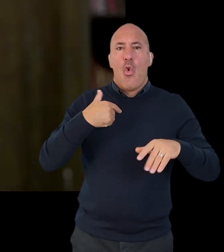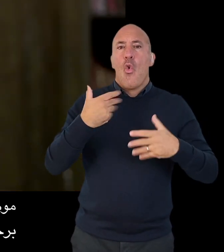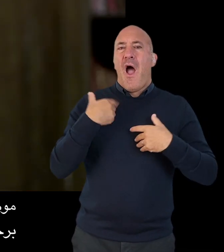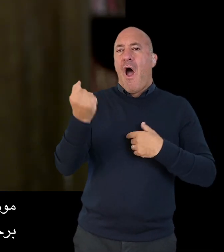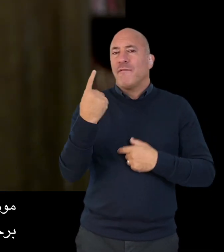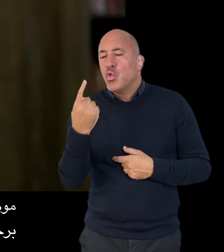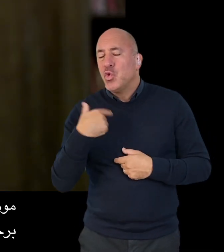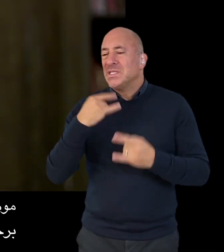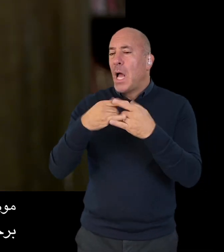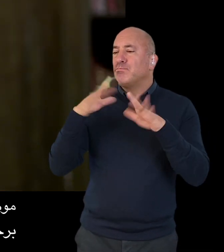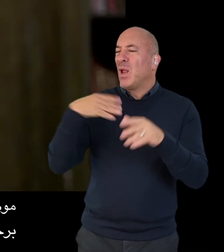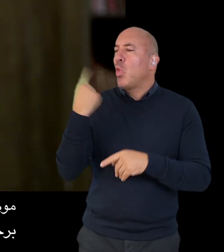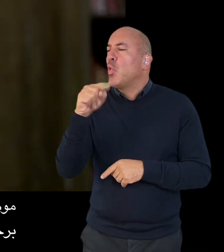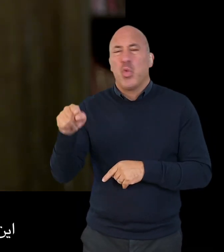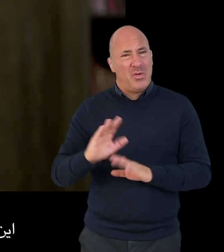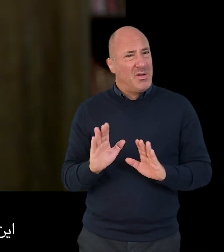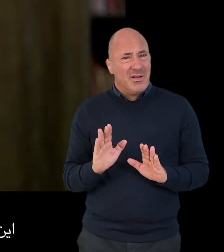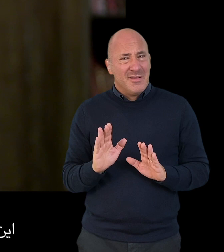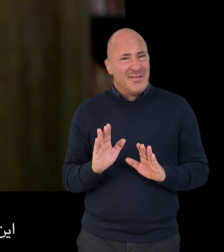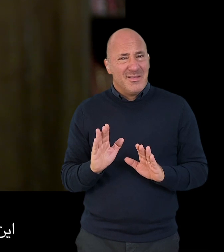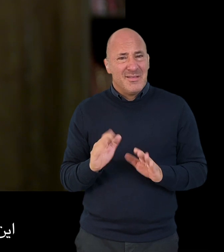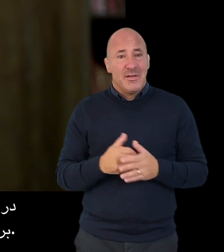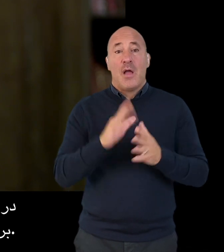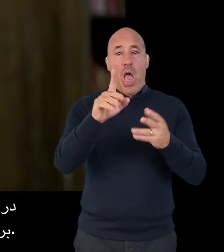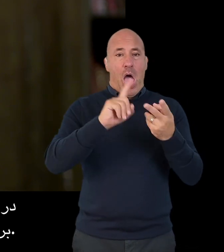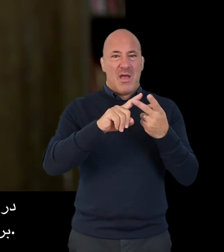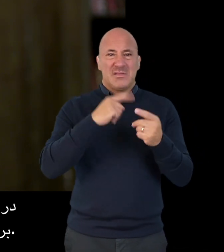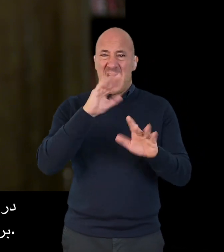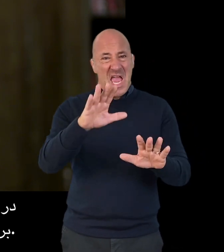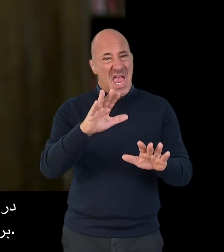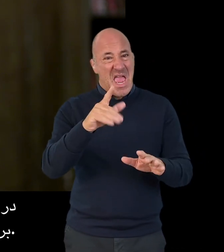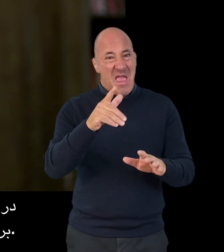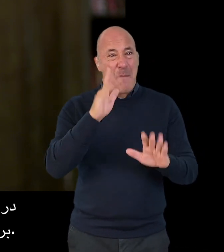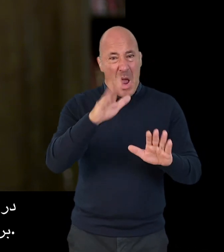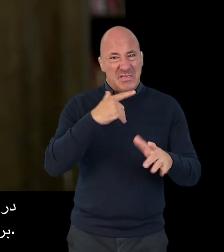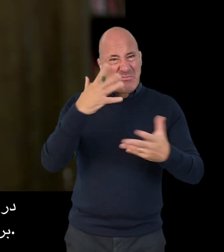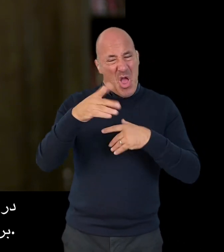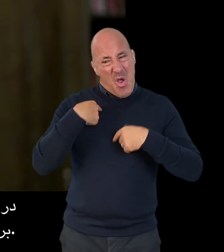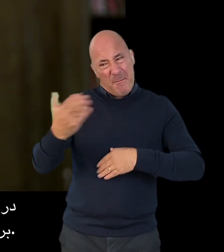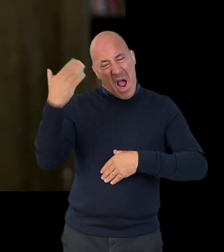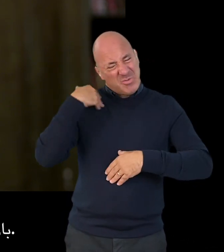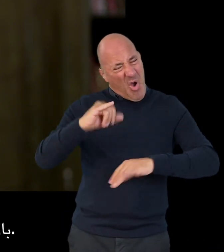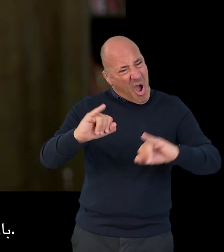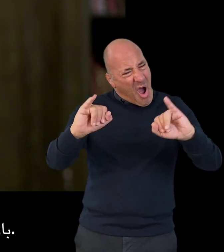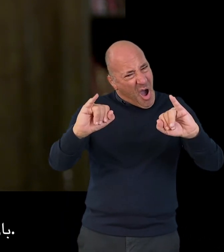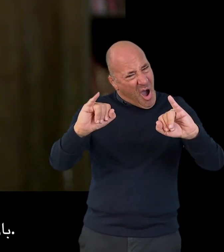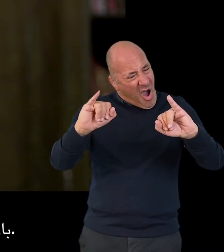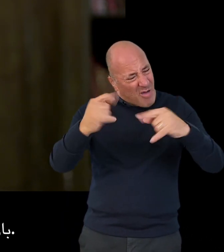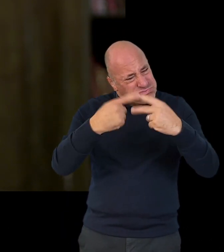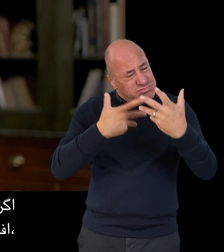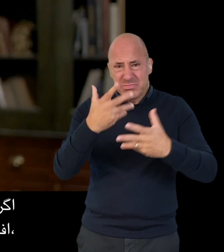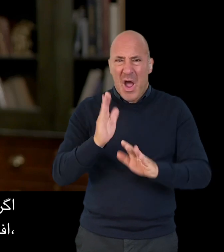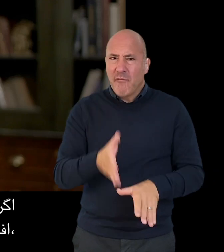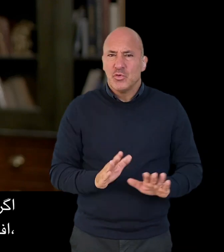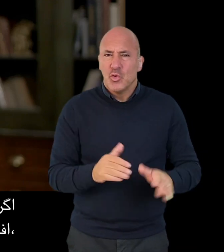with. The other thing that people might tell you is that you have to say that something really bad has happened to you in the past. Again, that's not